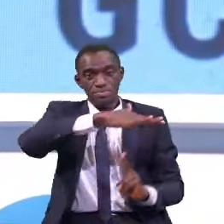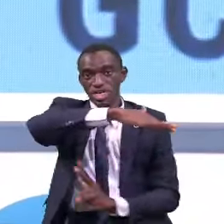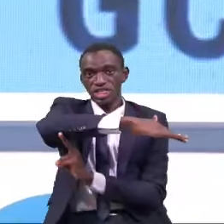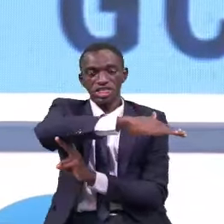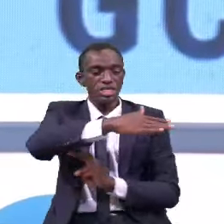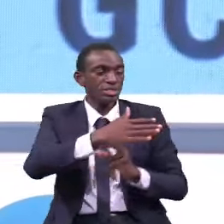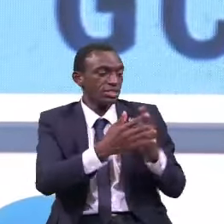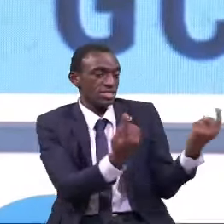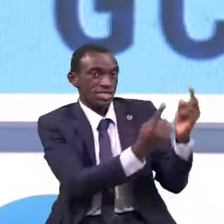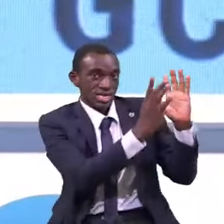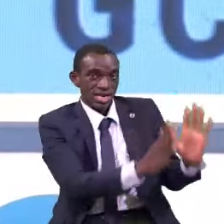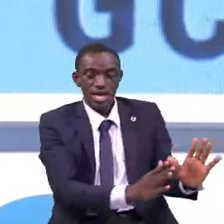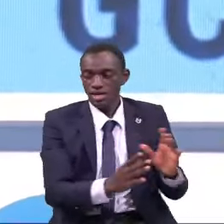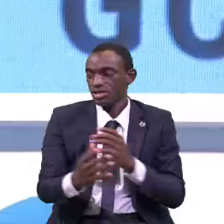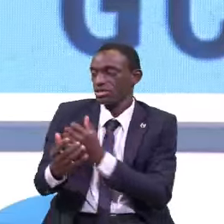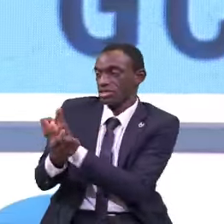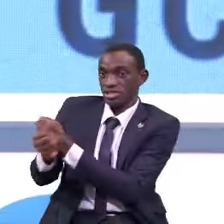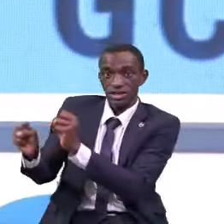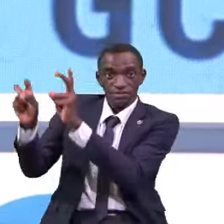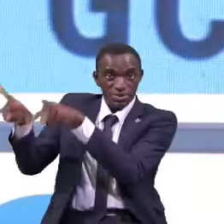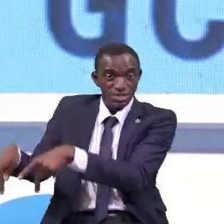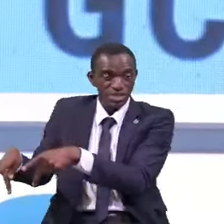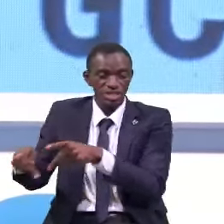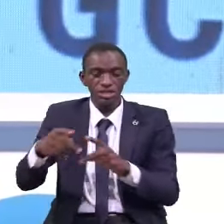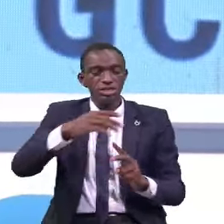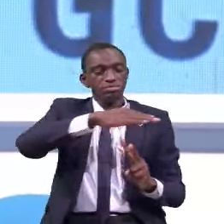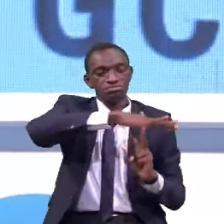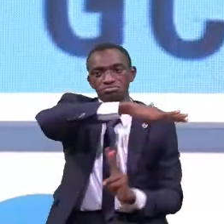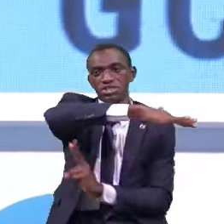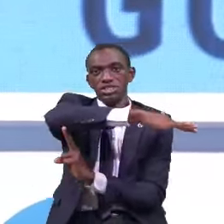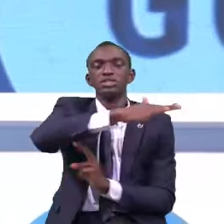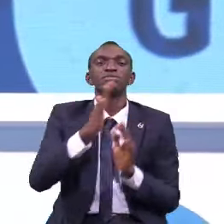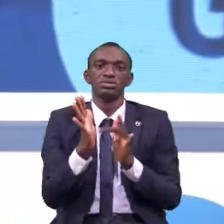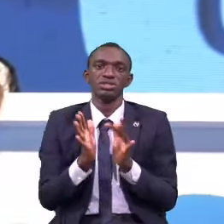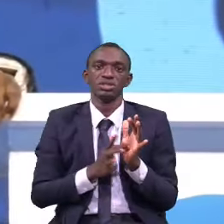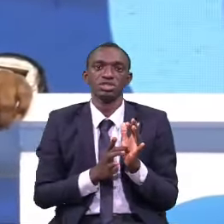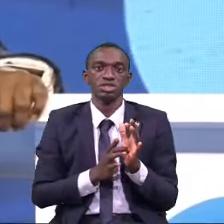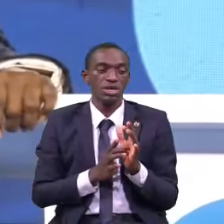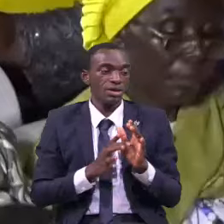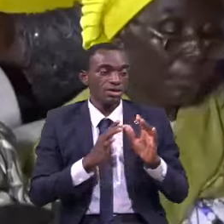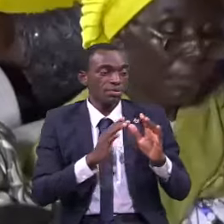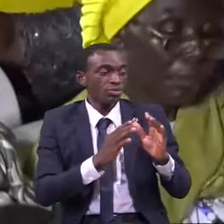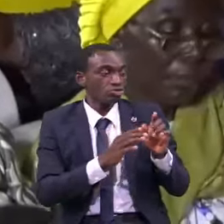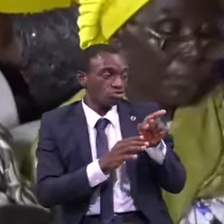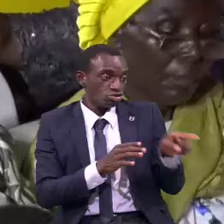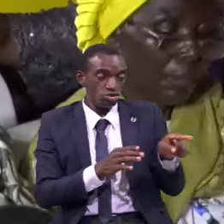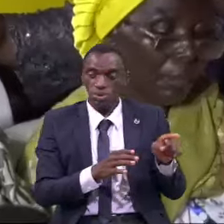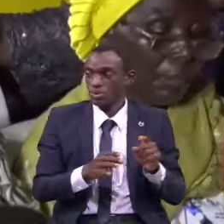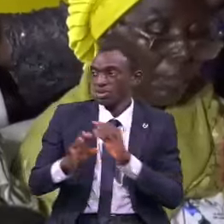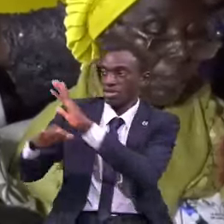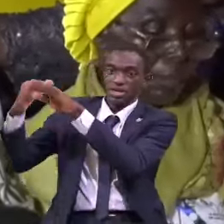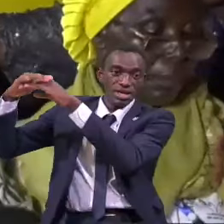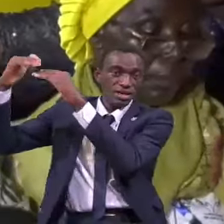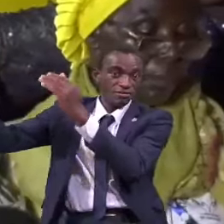Christ is the bridge between you and heaven. And tonight